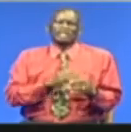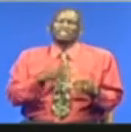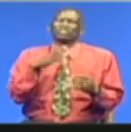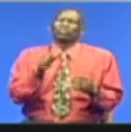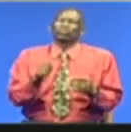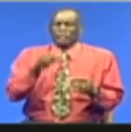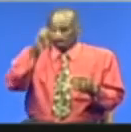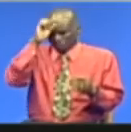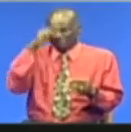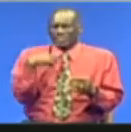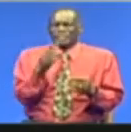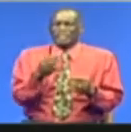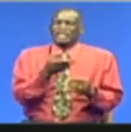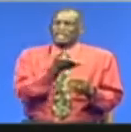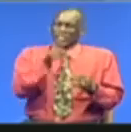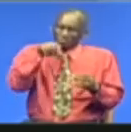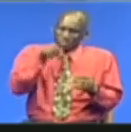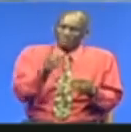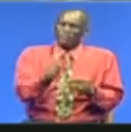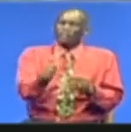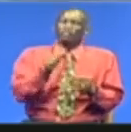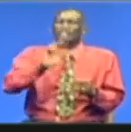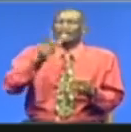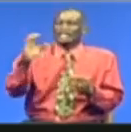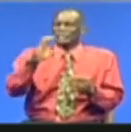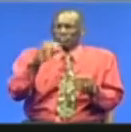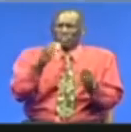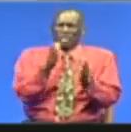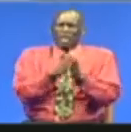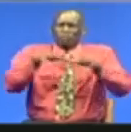citizenship and acquired Canadian nationality, but Mr.